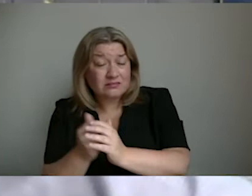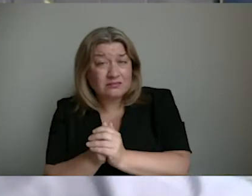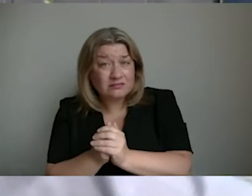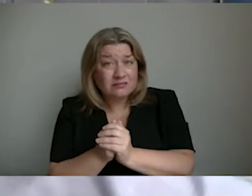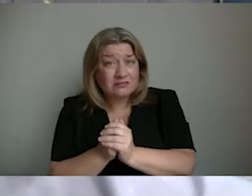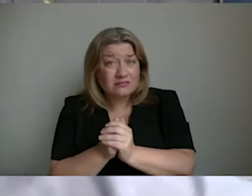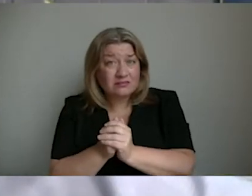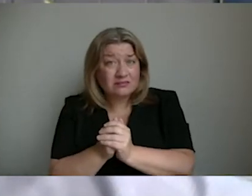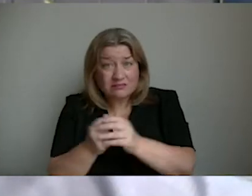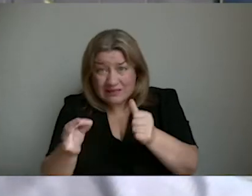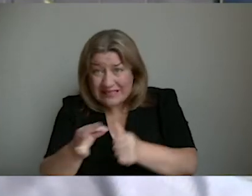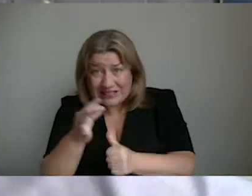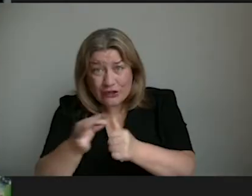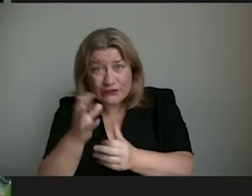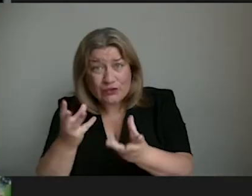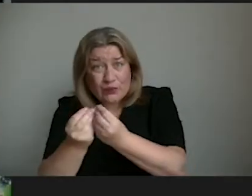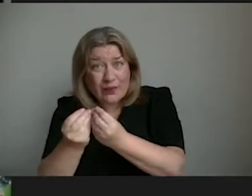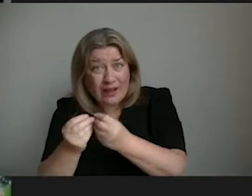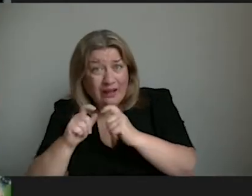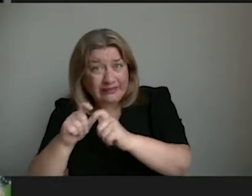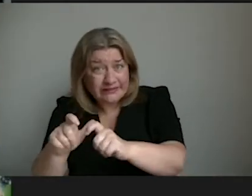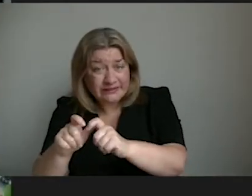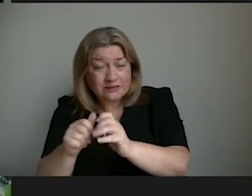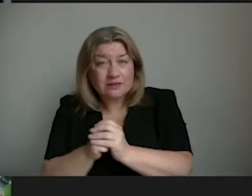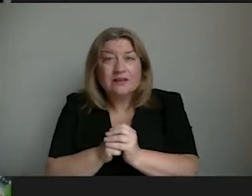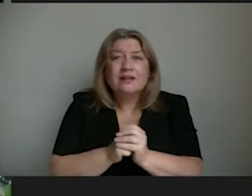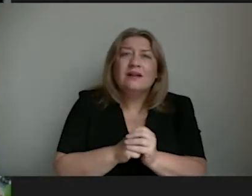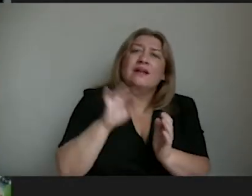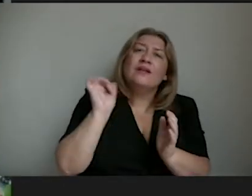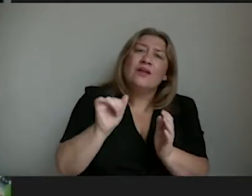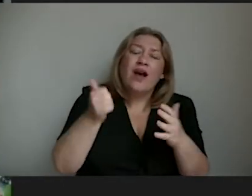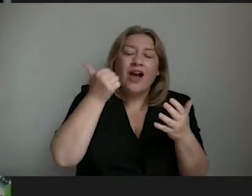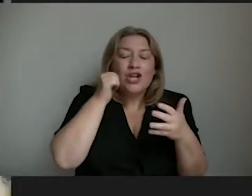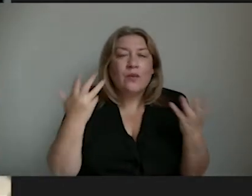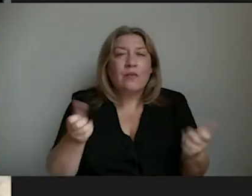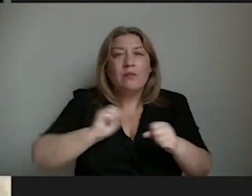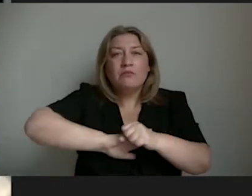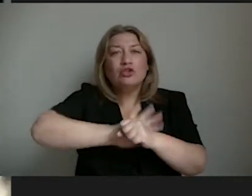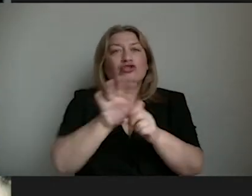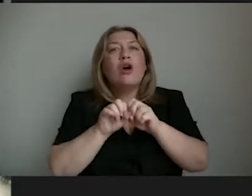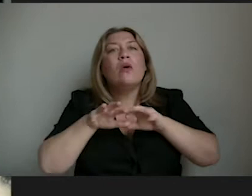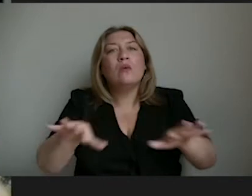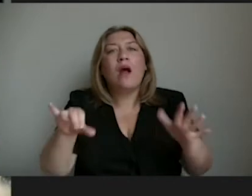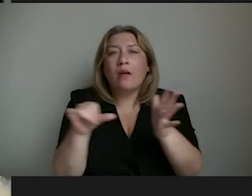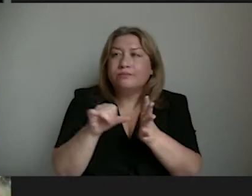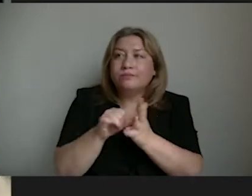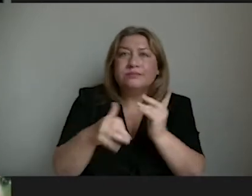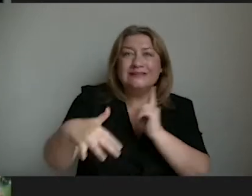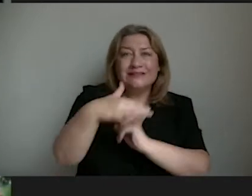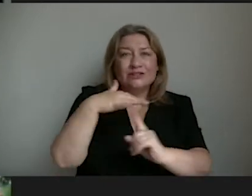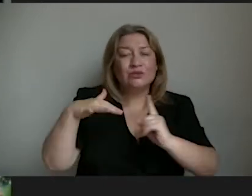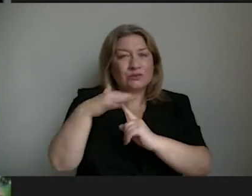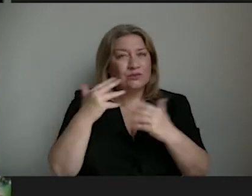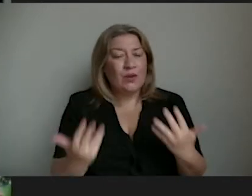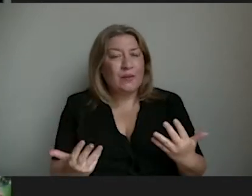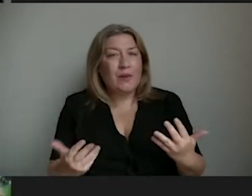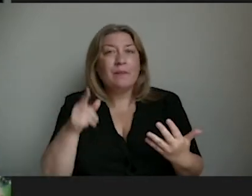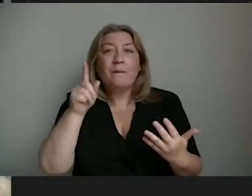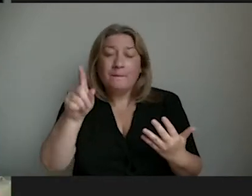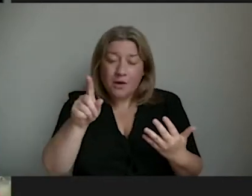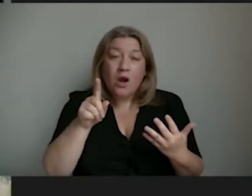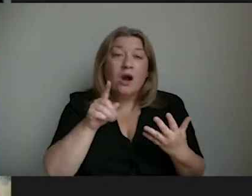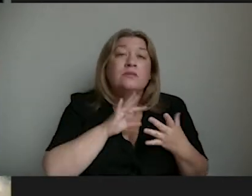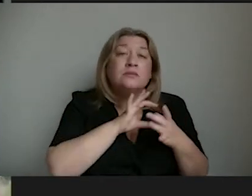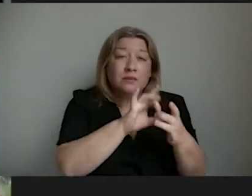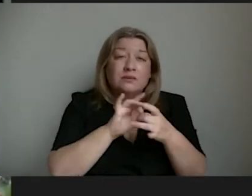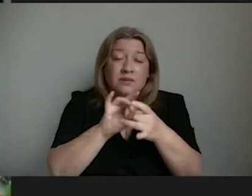still taking place? Yes, certainly. So all of our employers obviously are kind of in uncertain times at the moment, but we